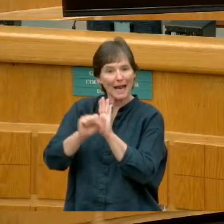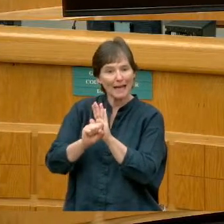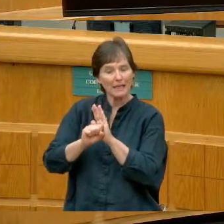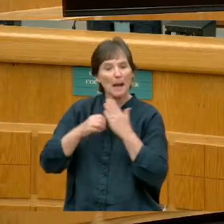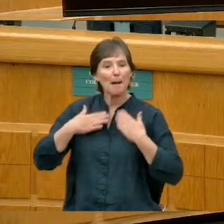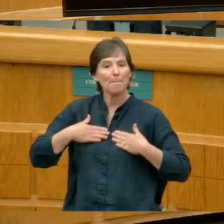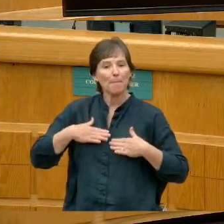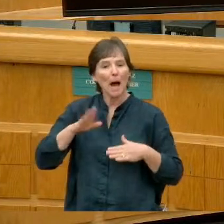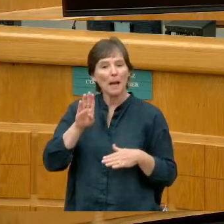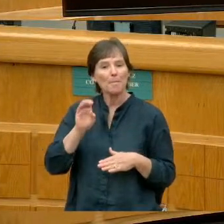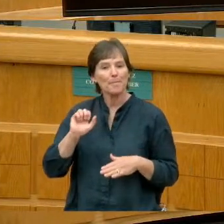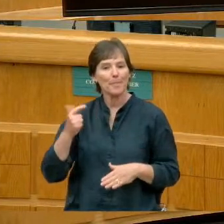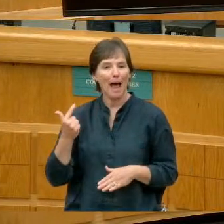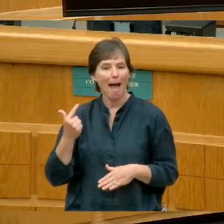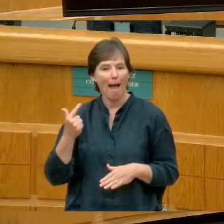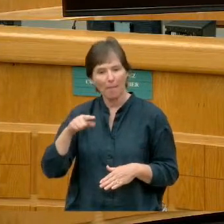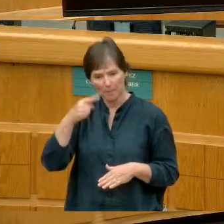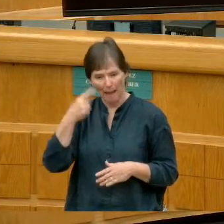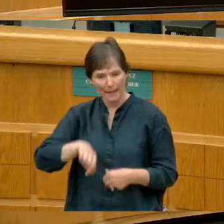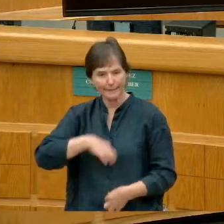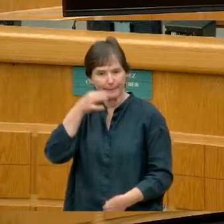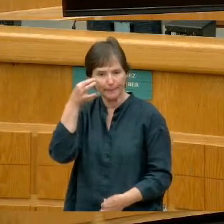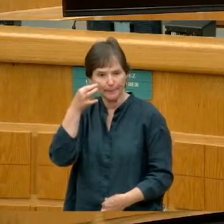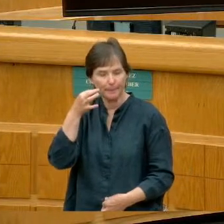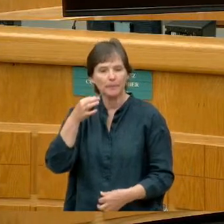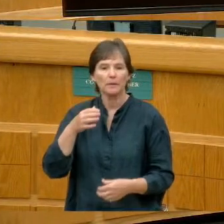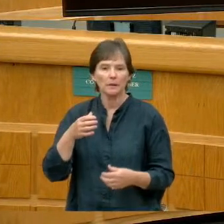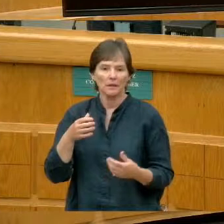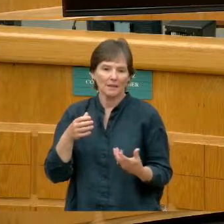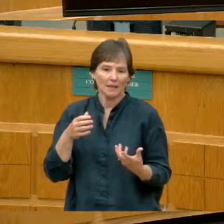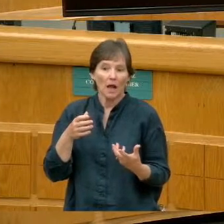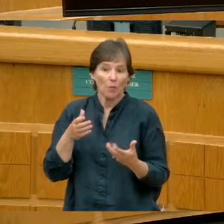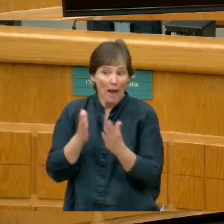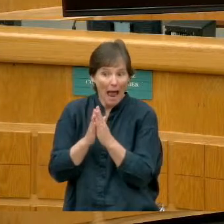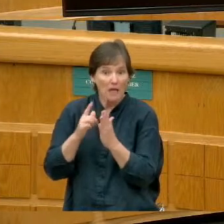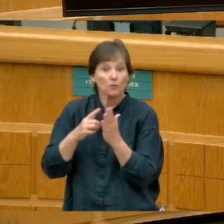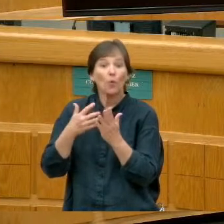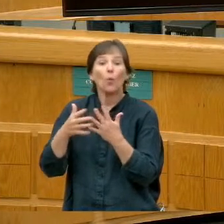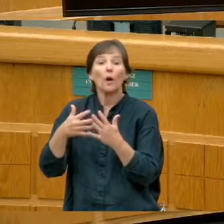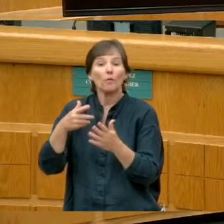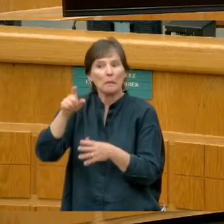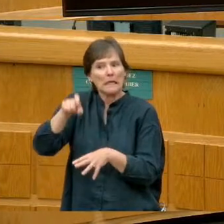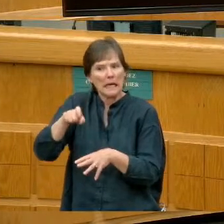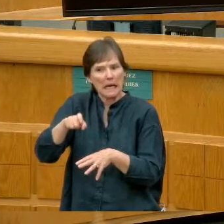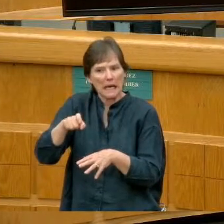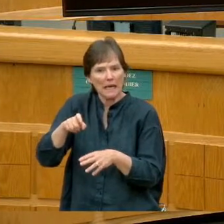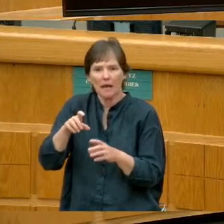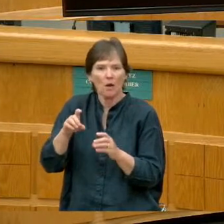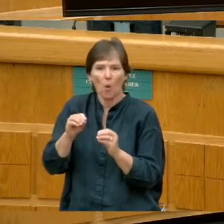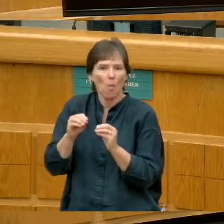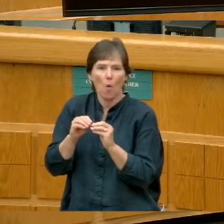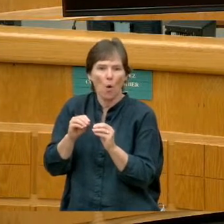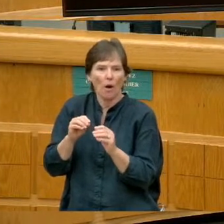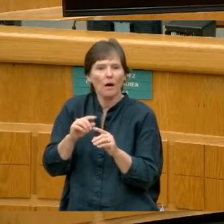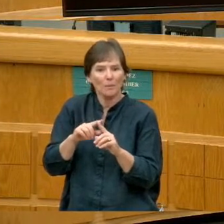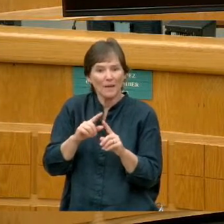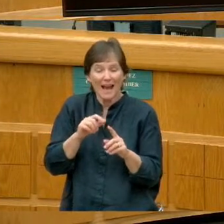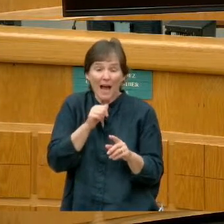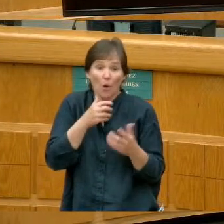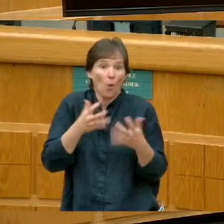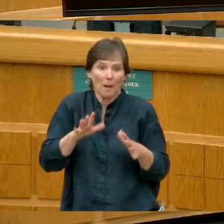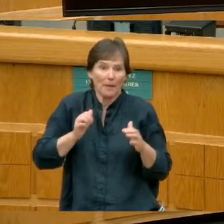asking for only what we need and nothing more, this is true. This is not in an effort to be sensationalistic or